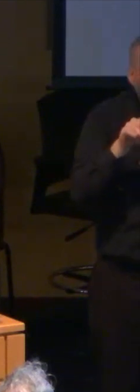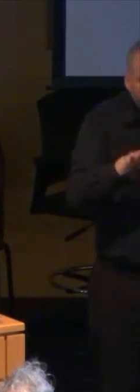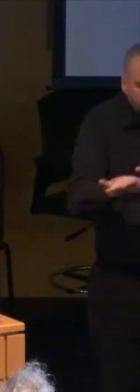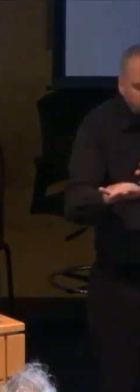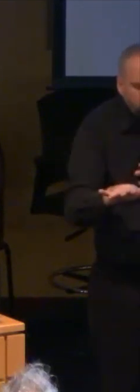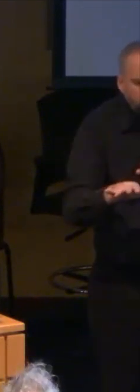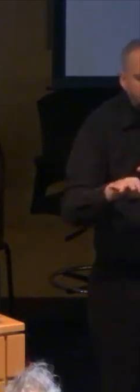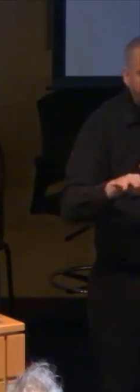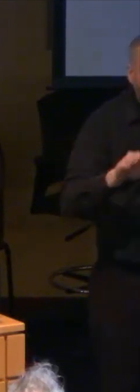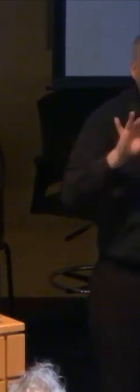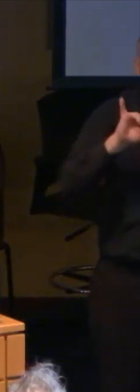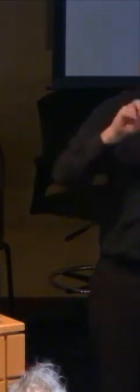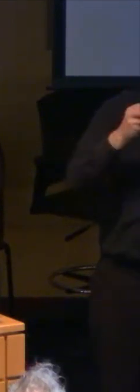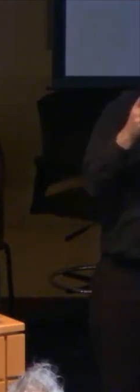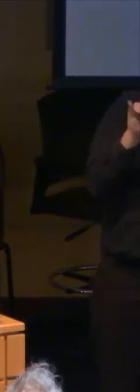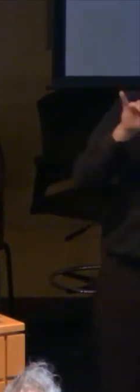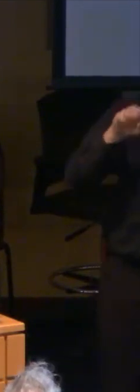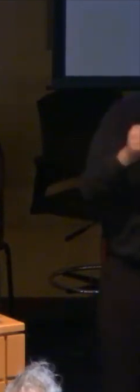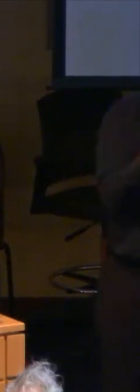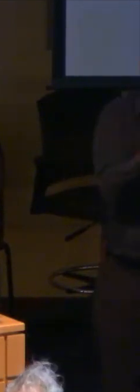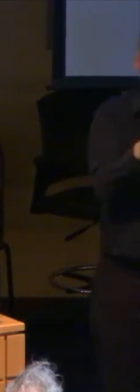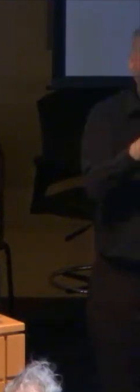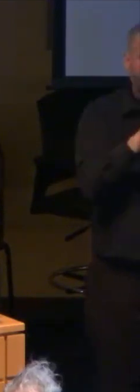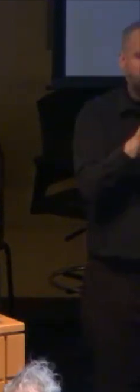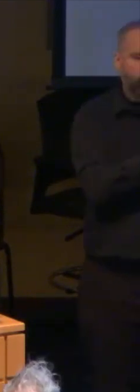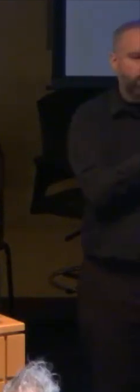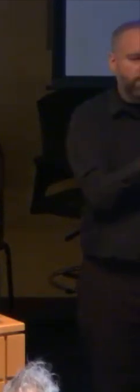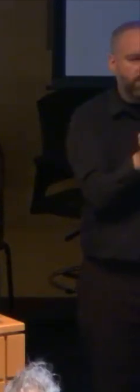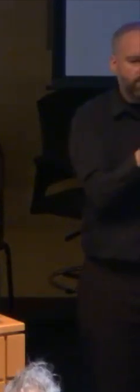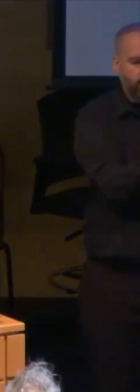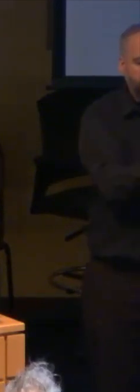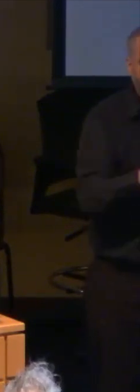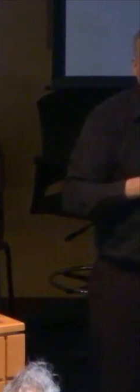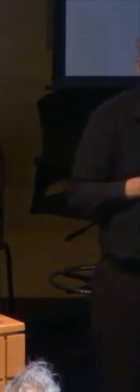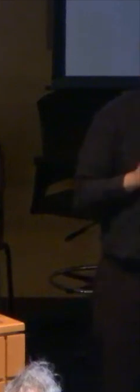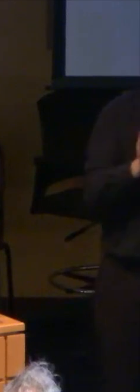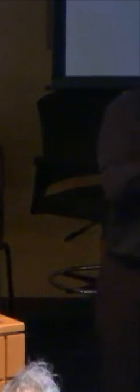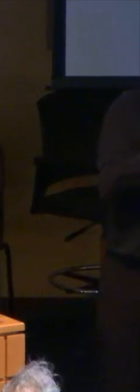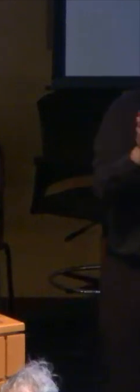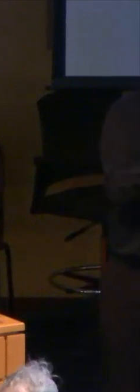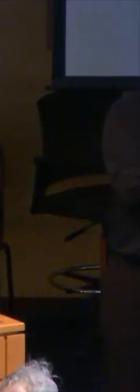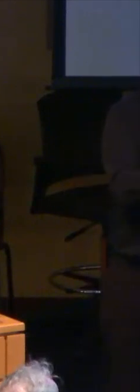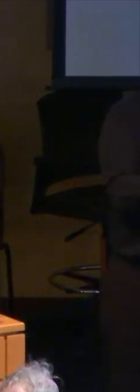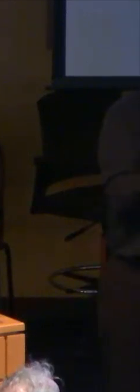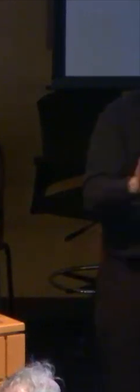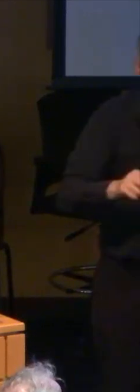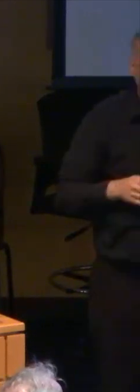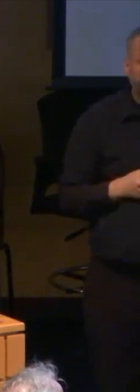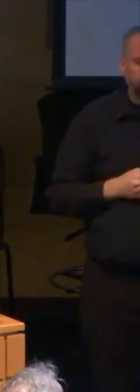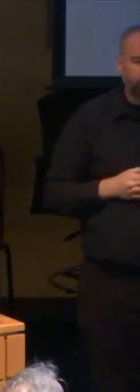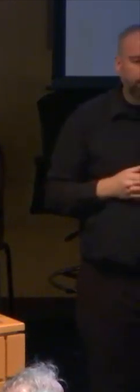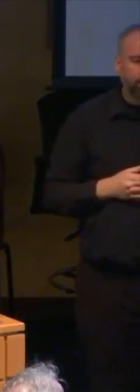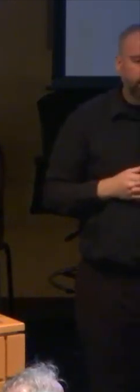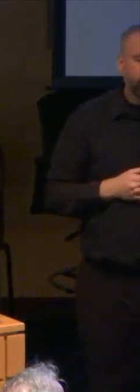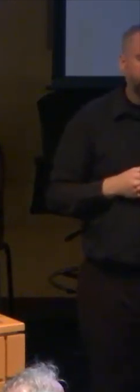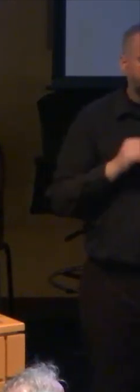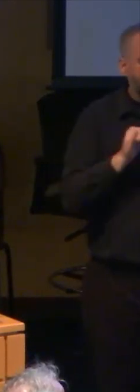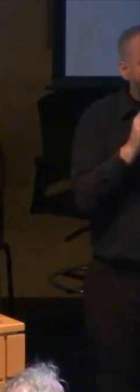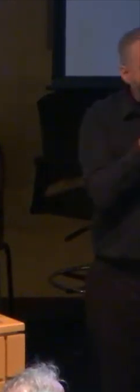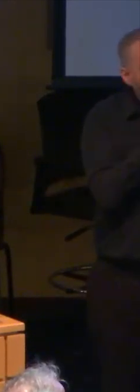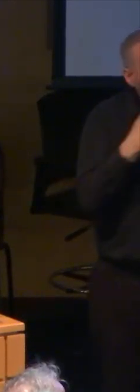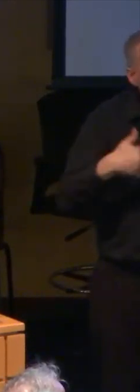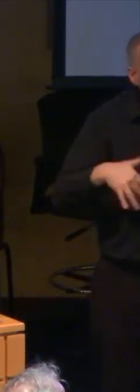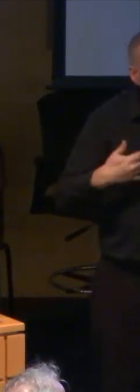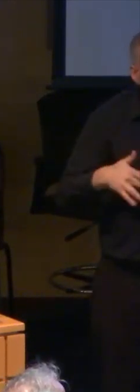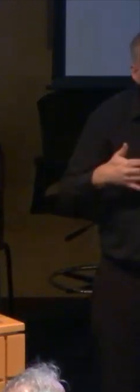changes in the ecosystem all the way up to fisheries. That's a very complicated matter. Again, we're at the stage of just trying